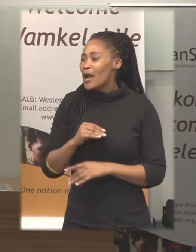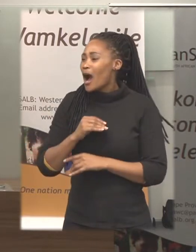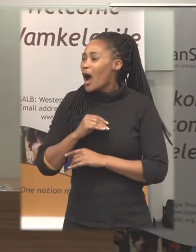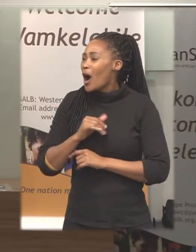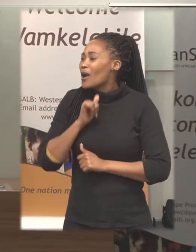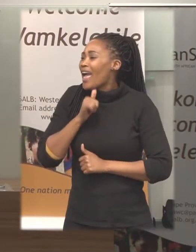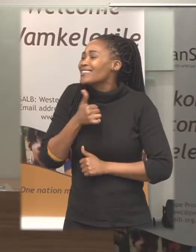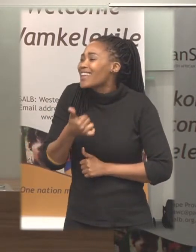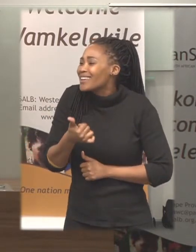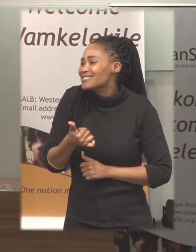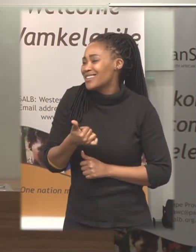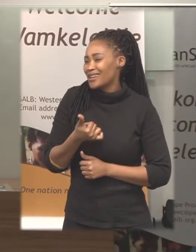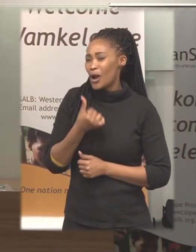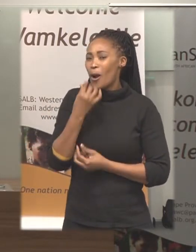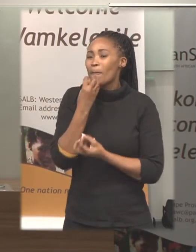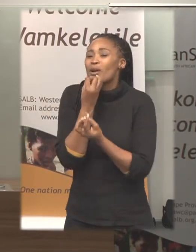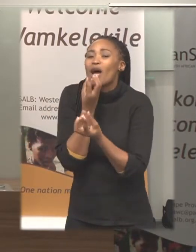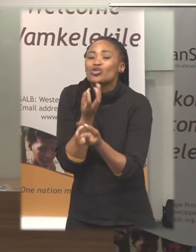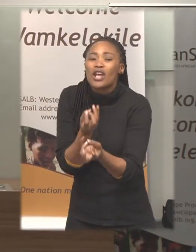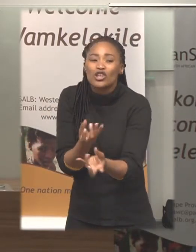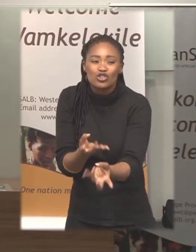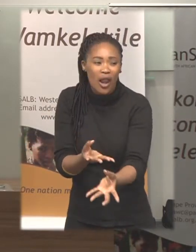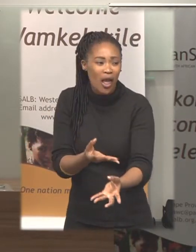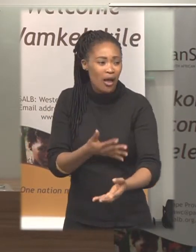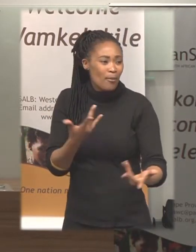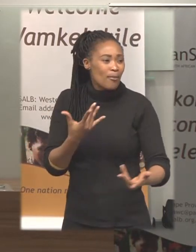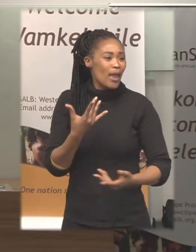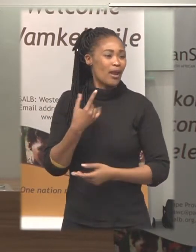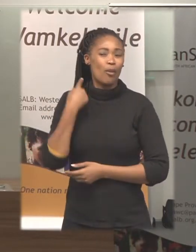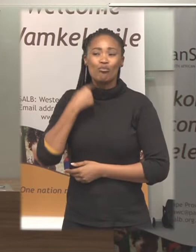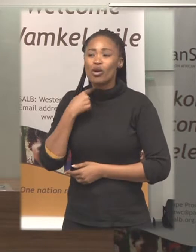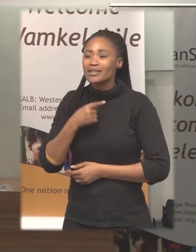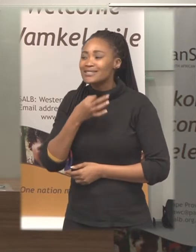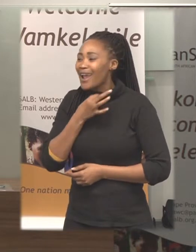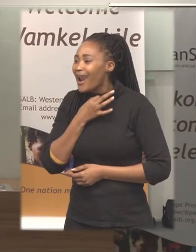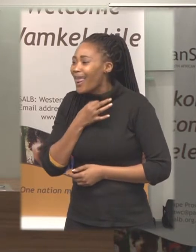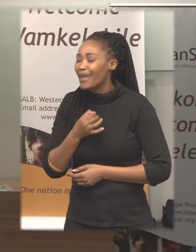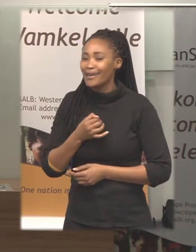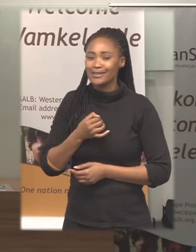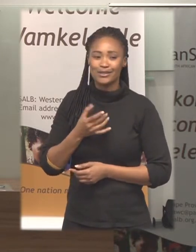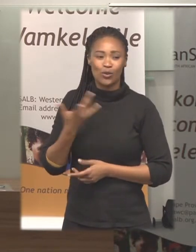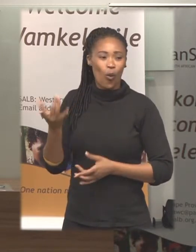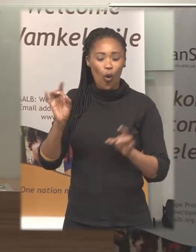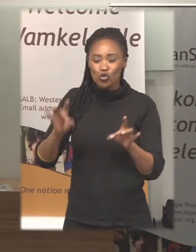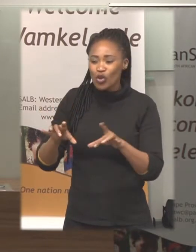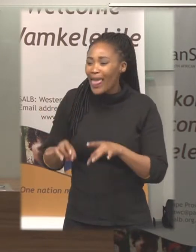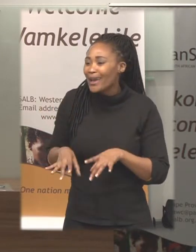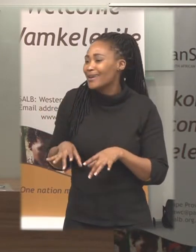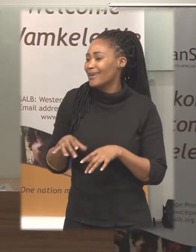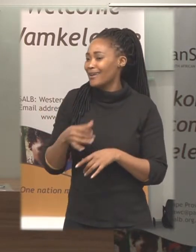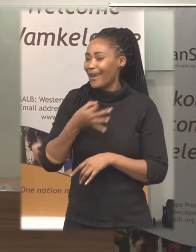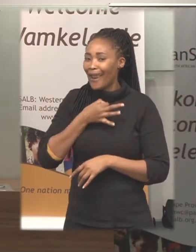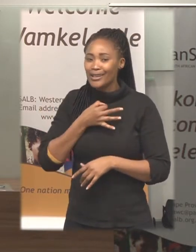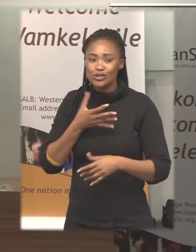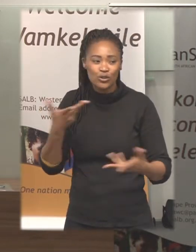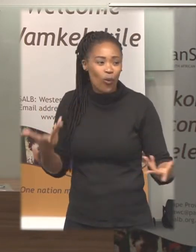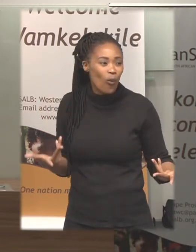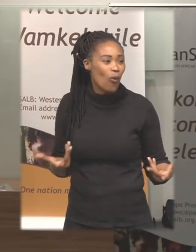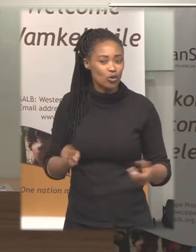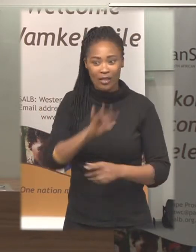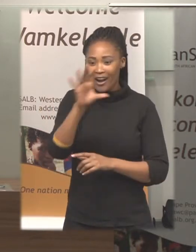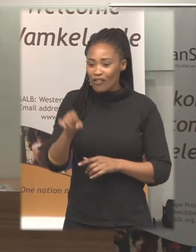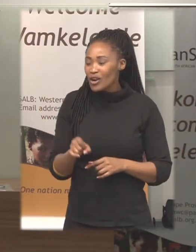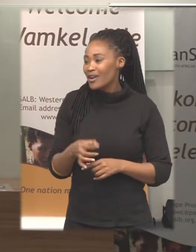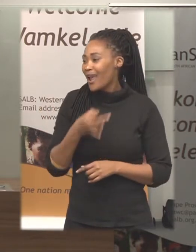in British Englishes, American Englishes, Australian Englishes, South African Englishes. There is a huge range. There is no one